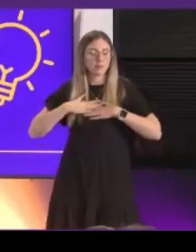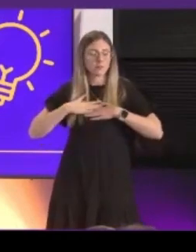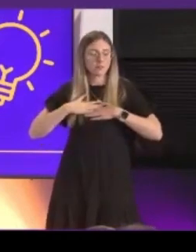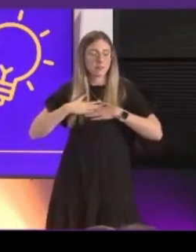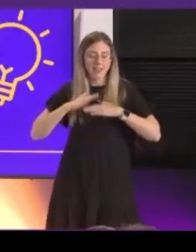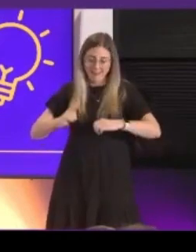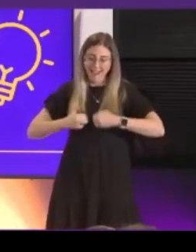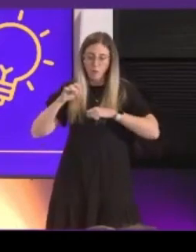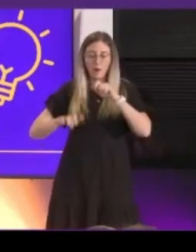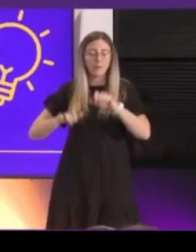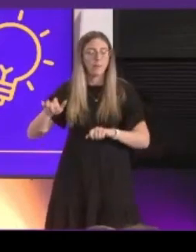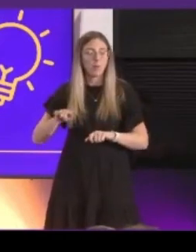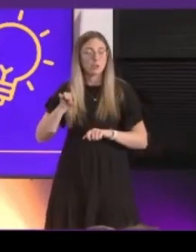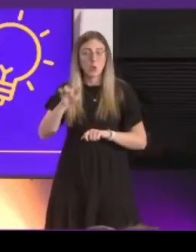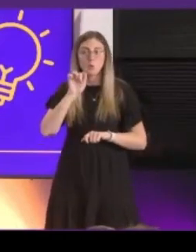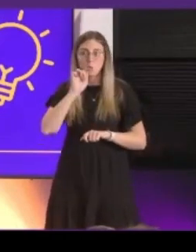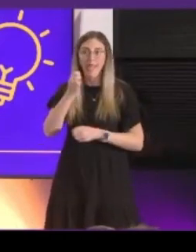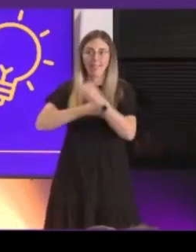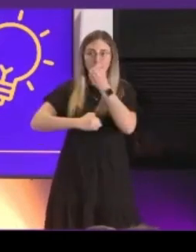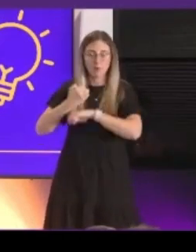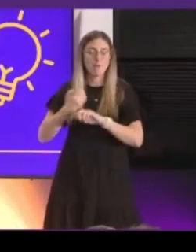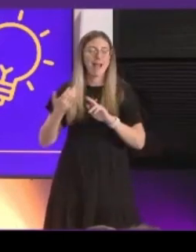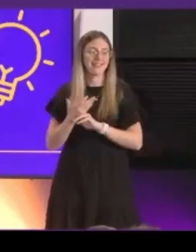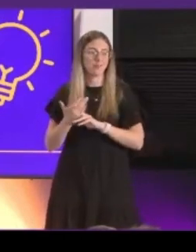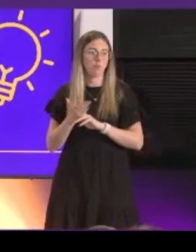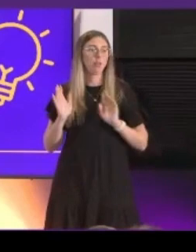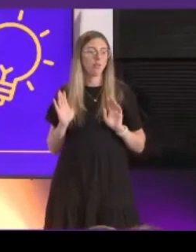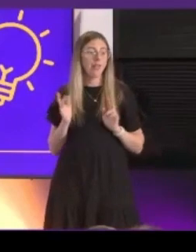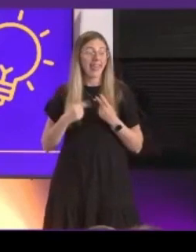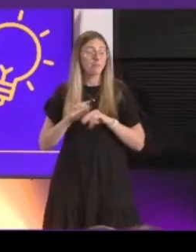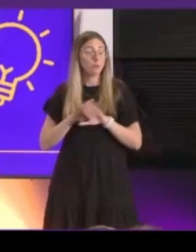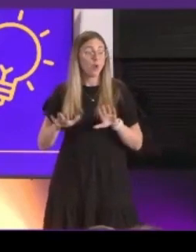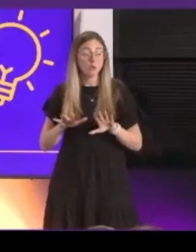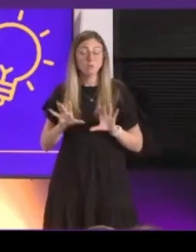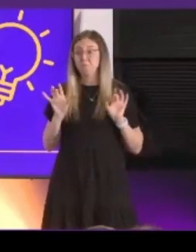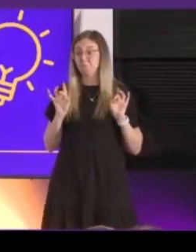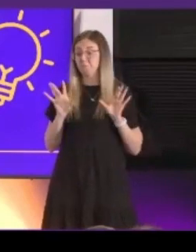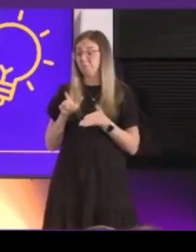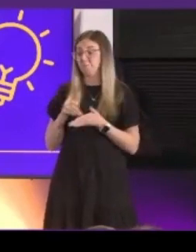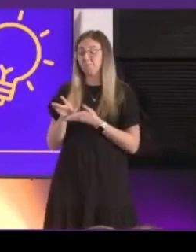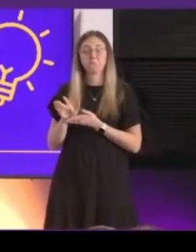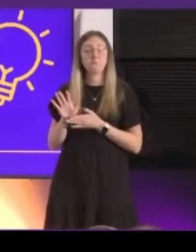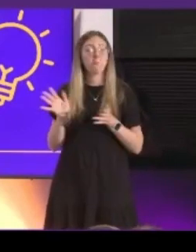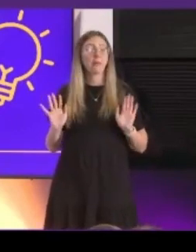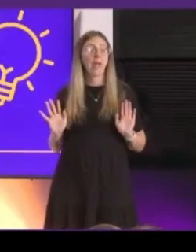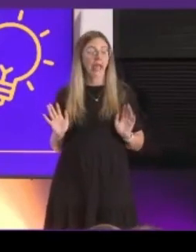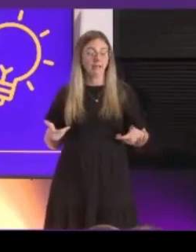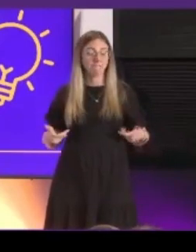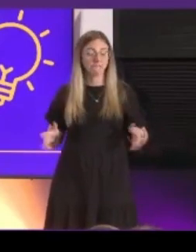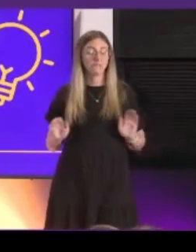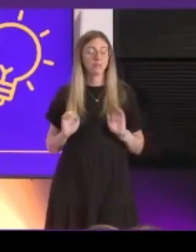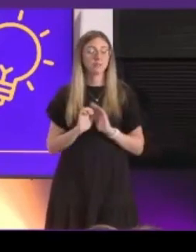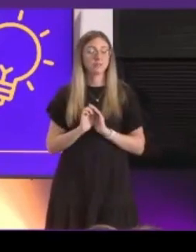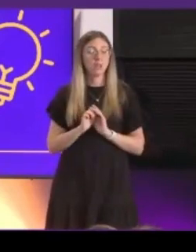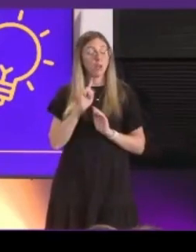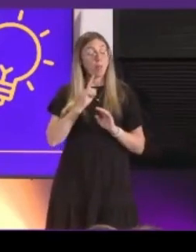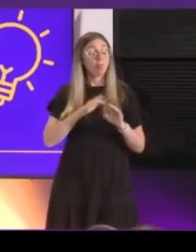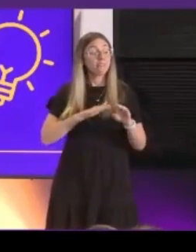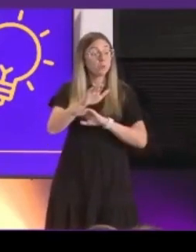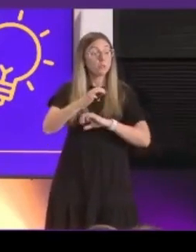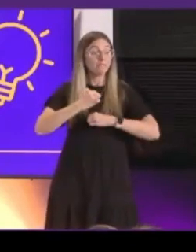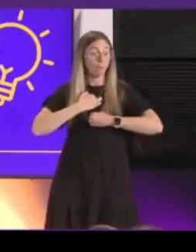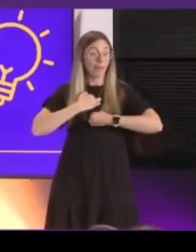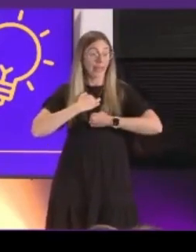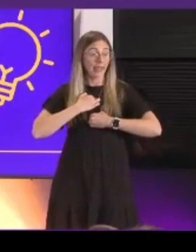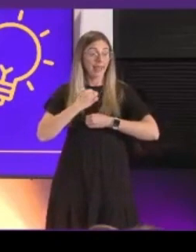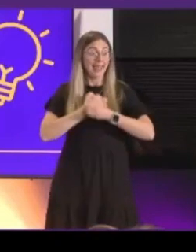our people, so you will become accessible. So for me, the future is, I can talk a lot about the wizardry of technology, but the future for me is